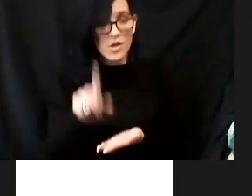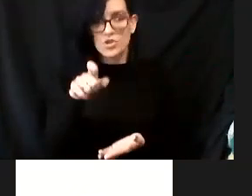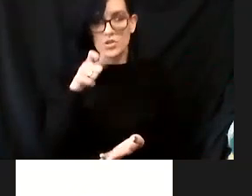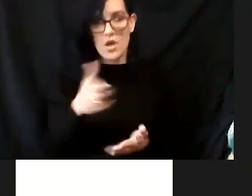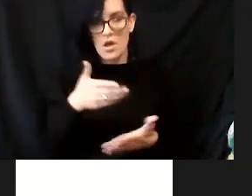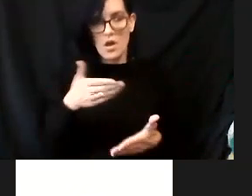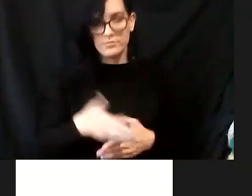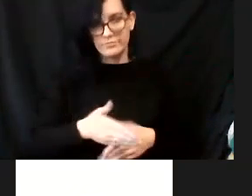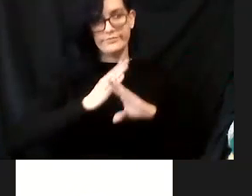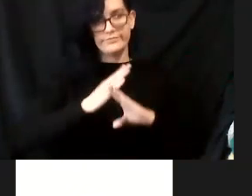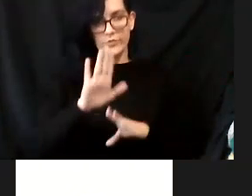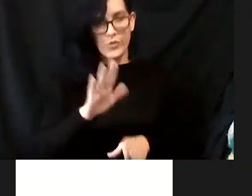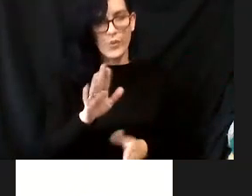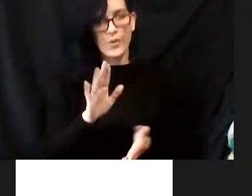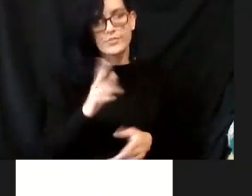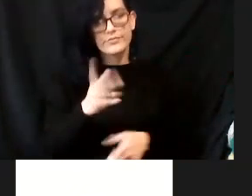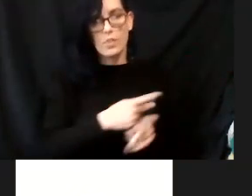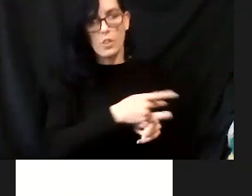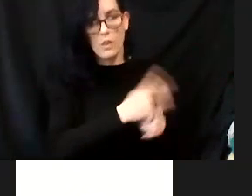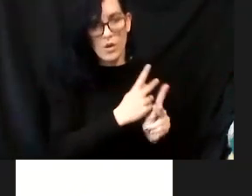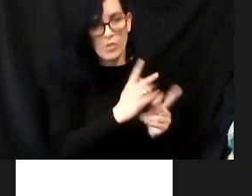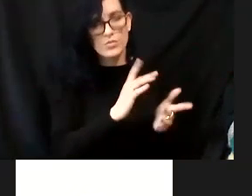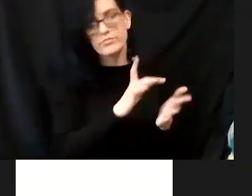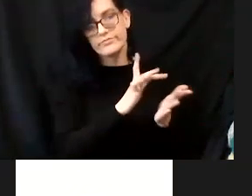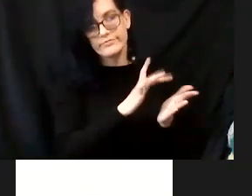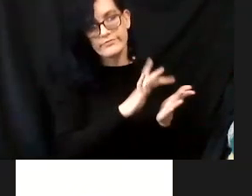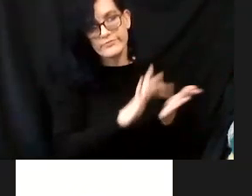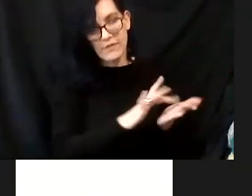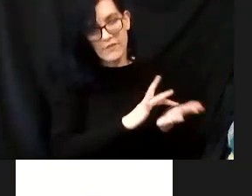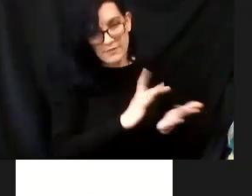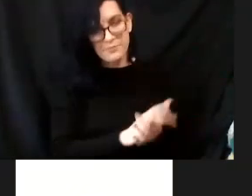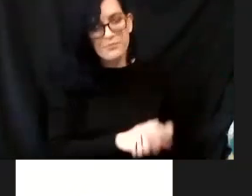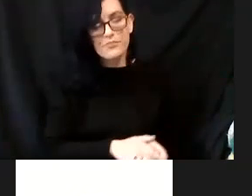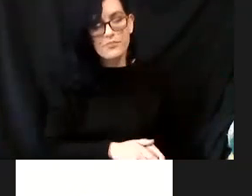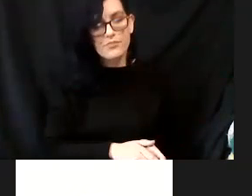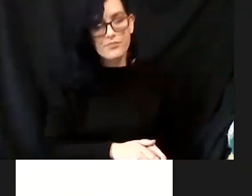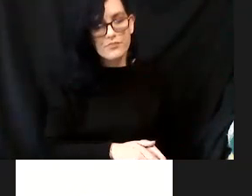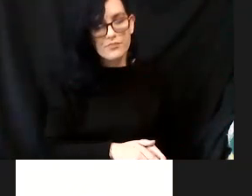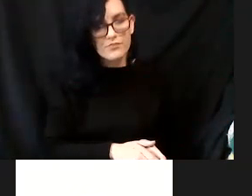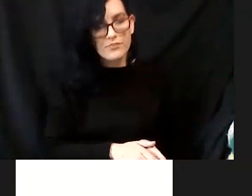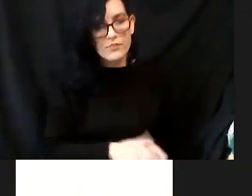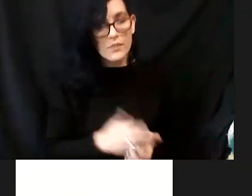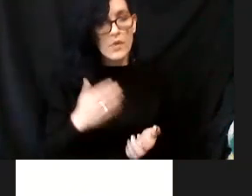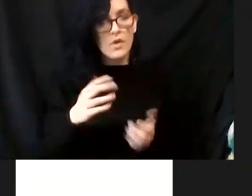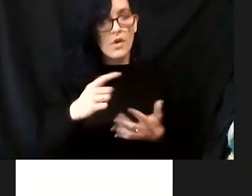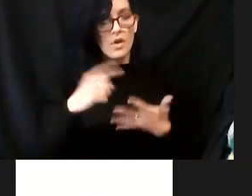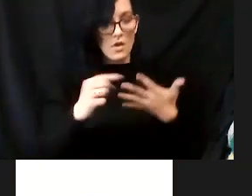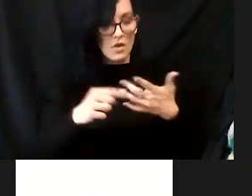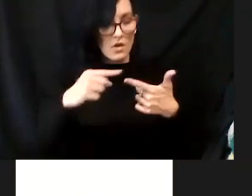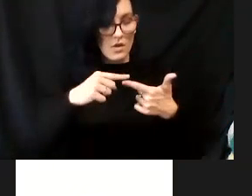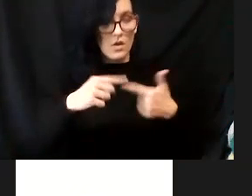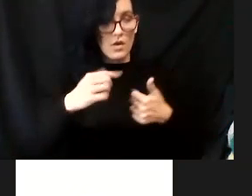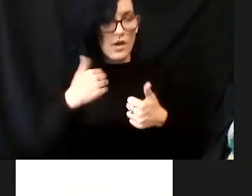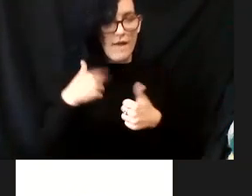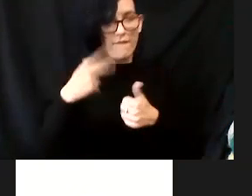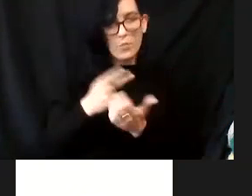other loan forgiveness options that I won't get into too much. There's a program for teachers to have their loans forgiven. I think